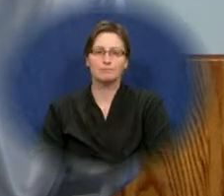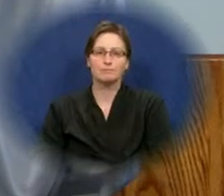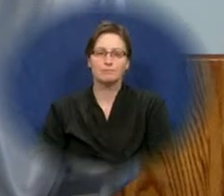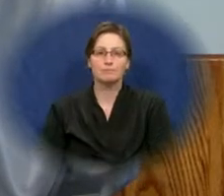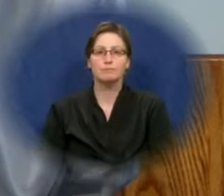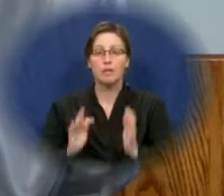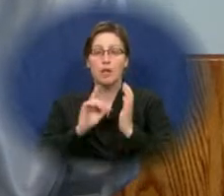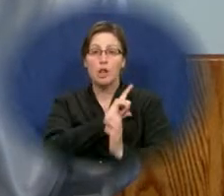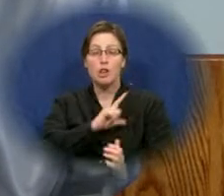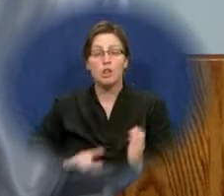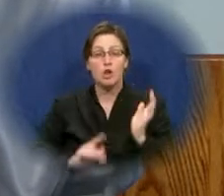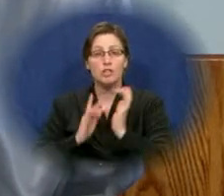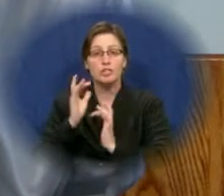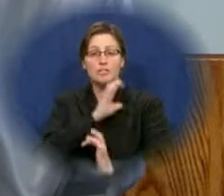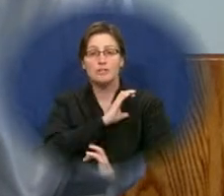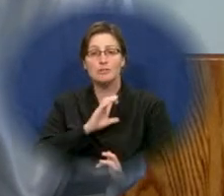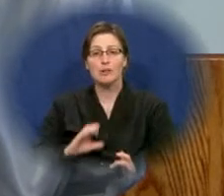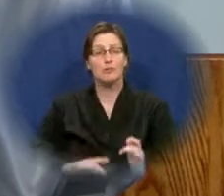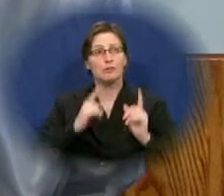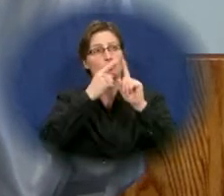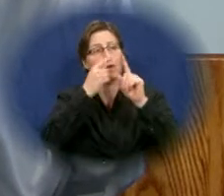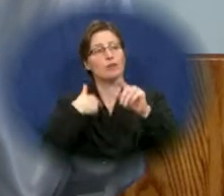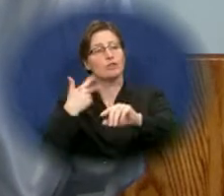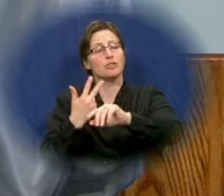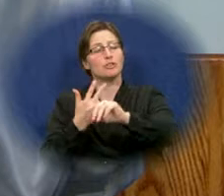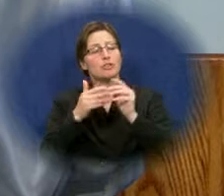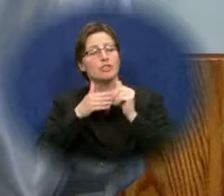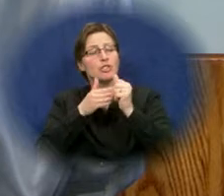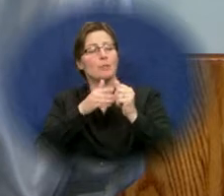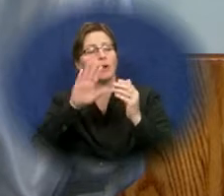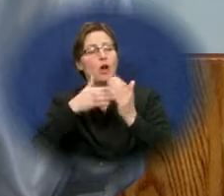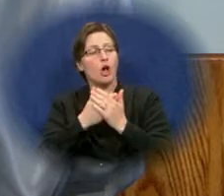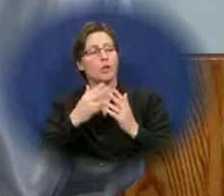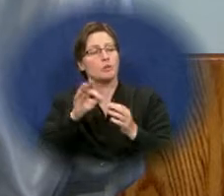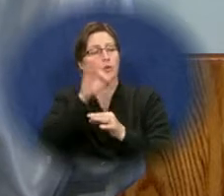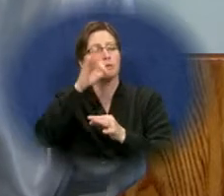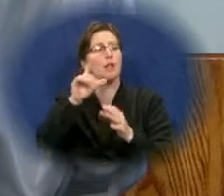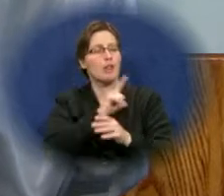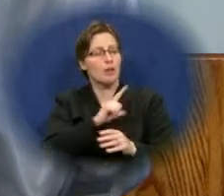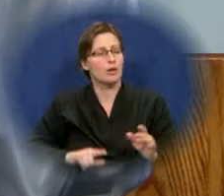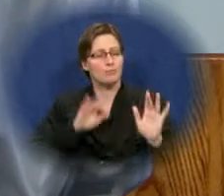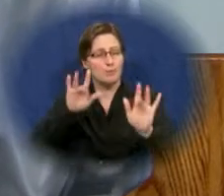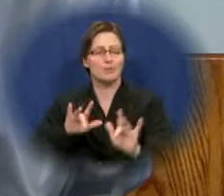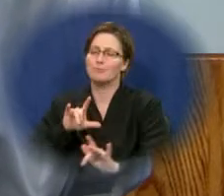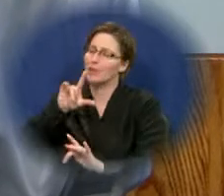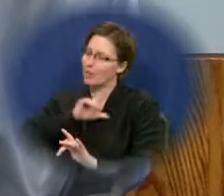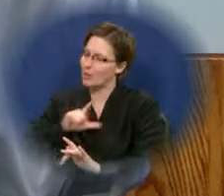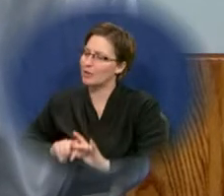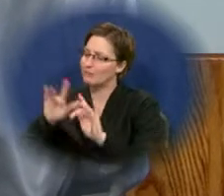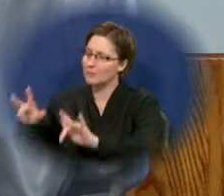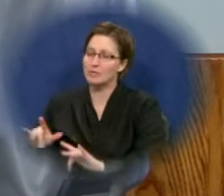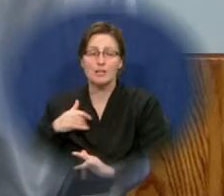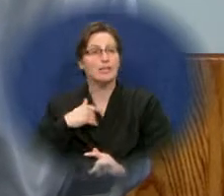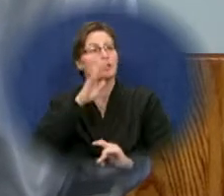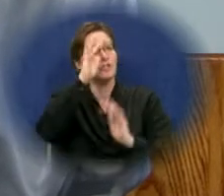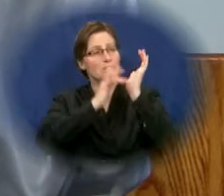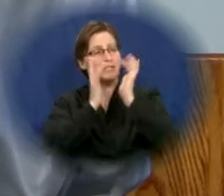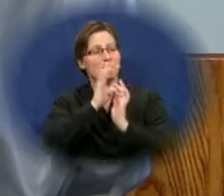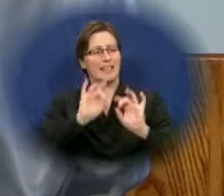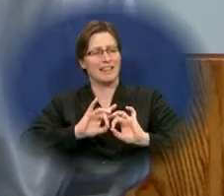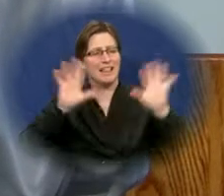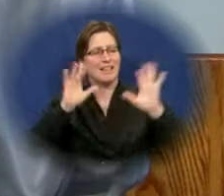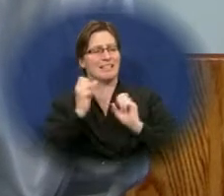Lord Jesus, Shepherd of souls, Lord have mercy. Lord have mercy. Lord Jesus, our light and